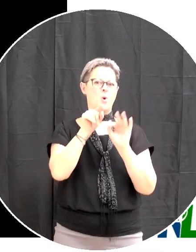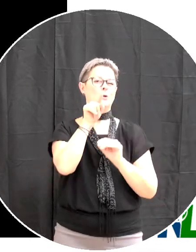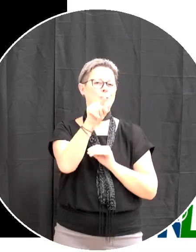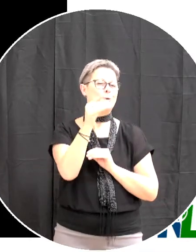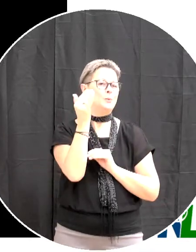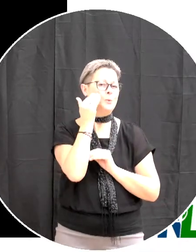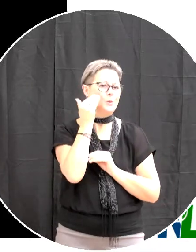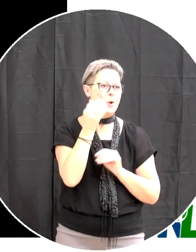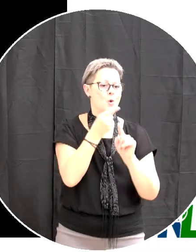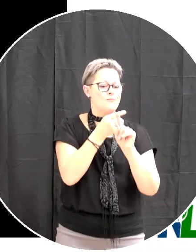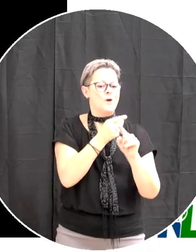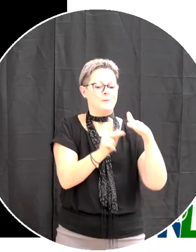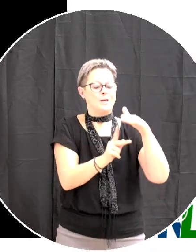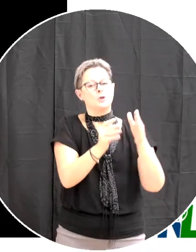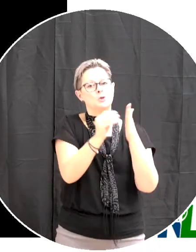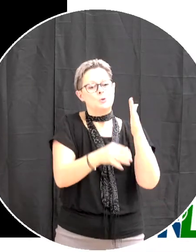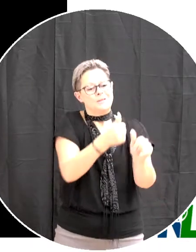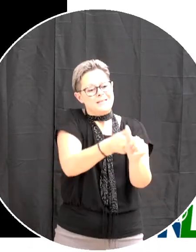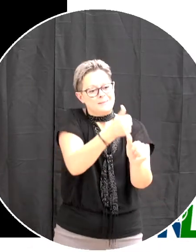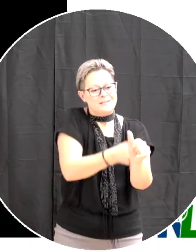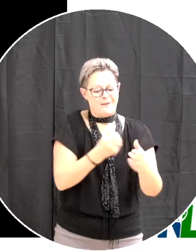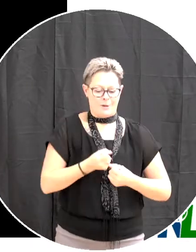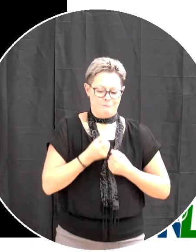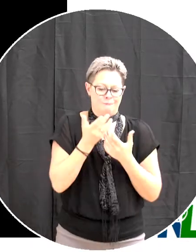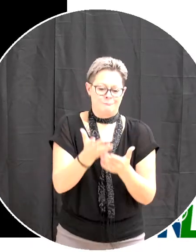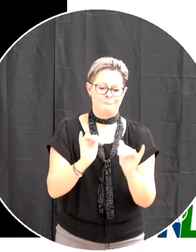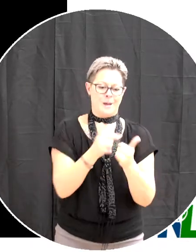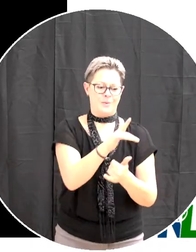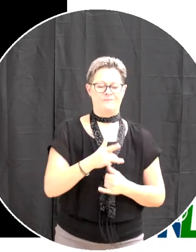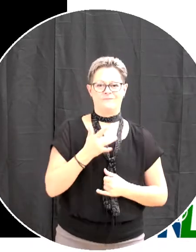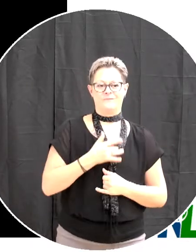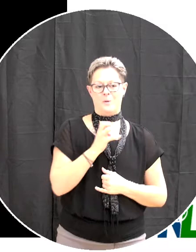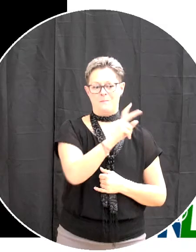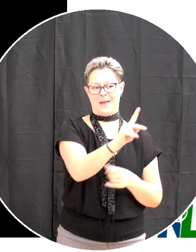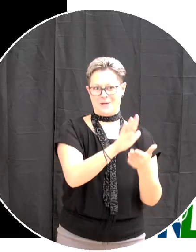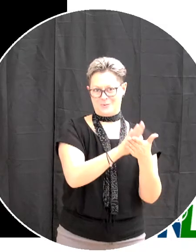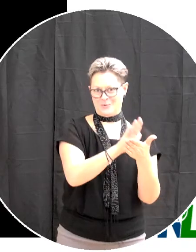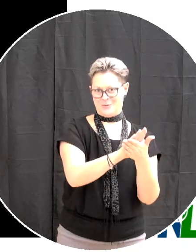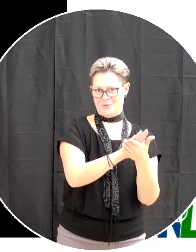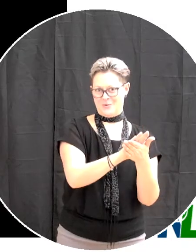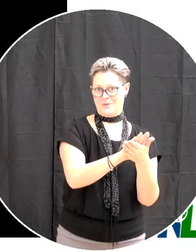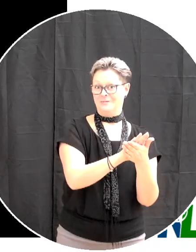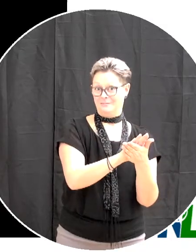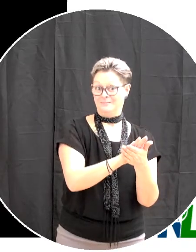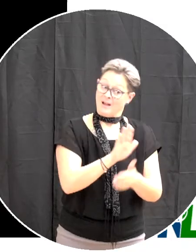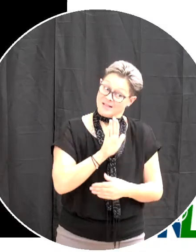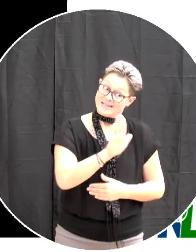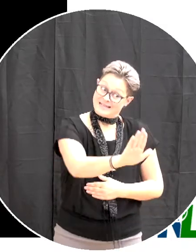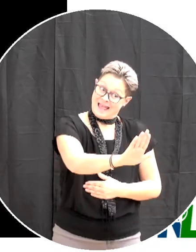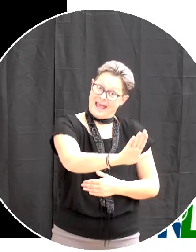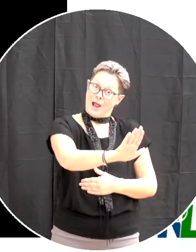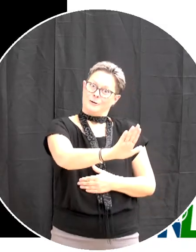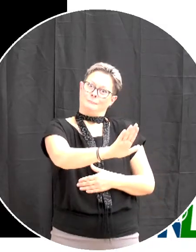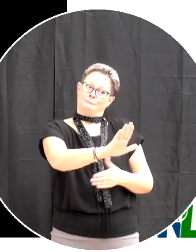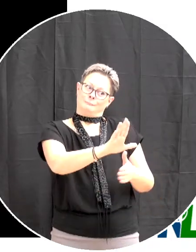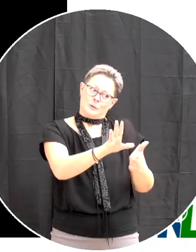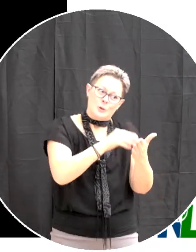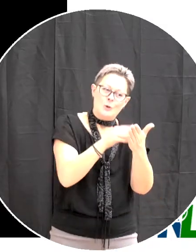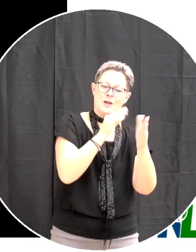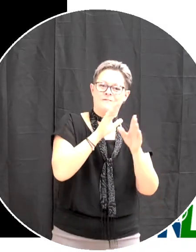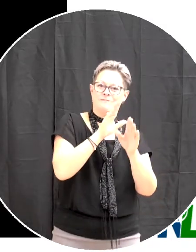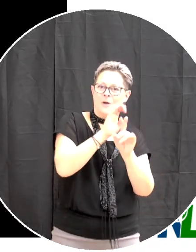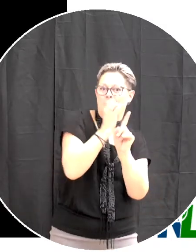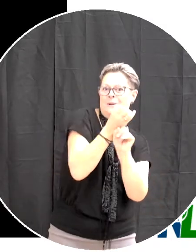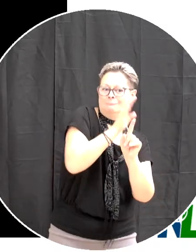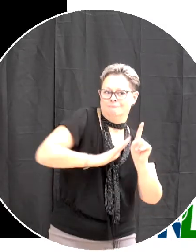firsthand exactly how they feel about being back to school. After all, it's their place of learning, and let's go into Madame Morris's kindergarten